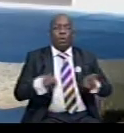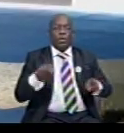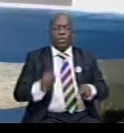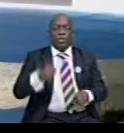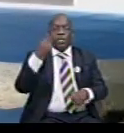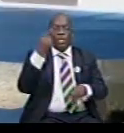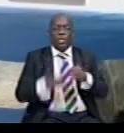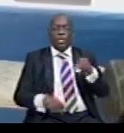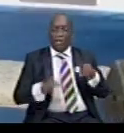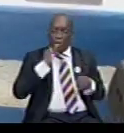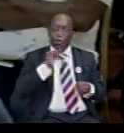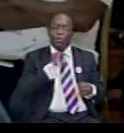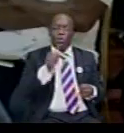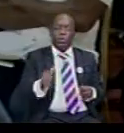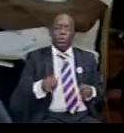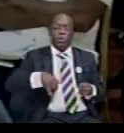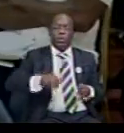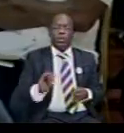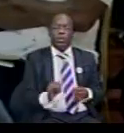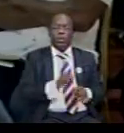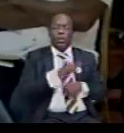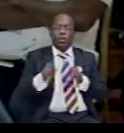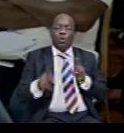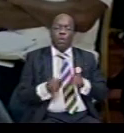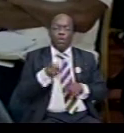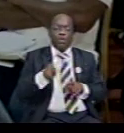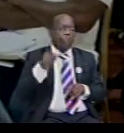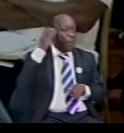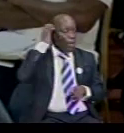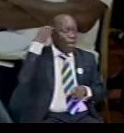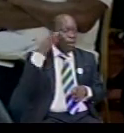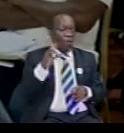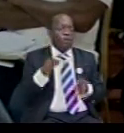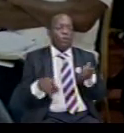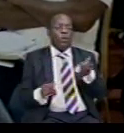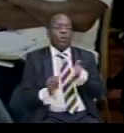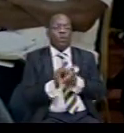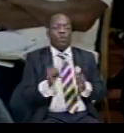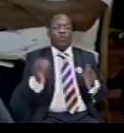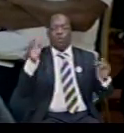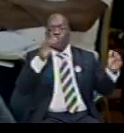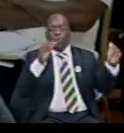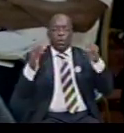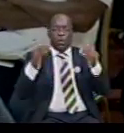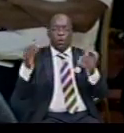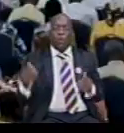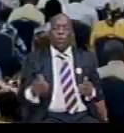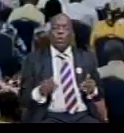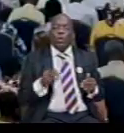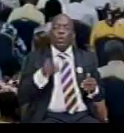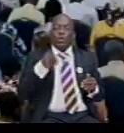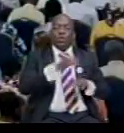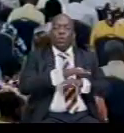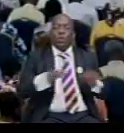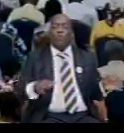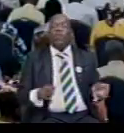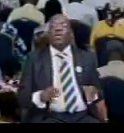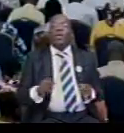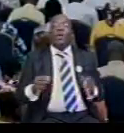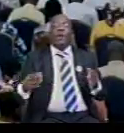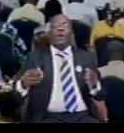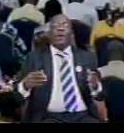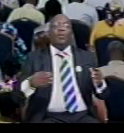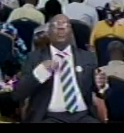not yet. That means when you hear of those wars and rumors of wars, you're not packing your ministerial bag, your professional